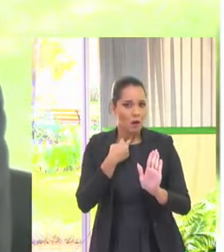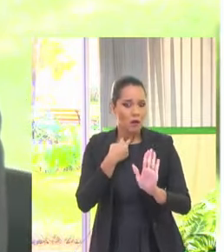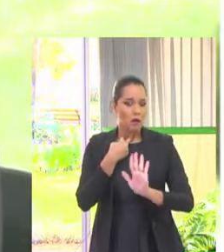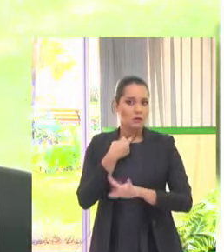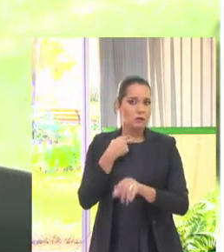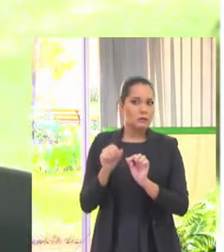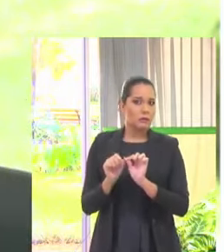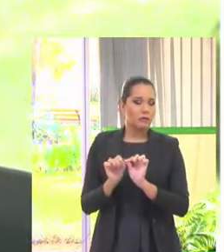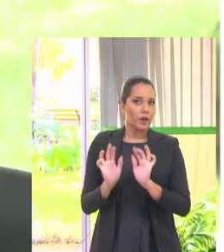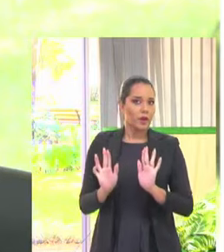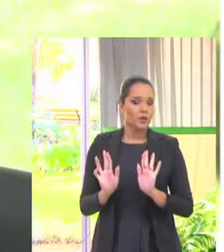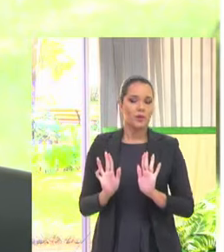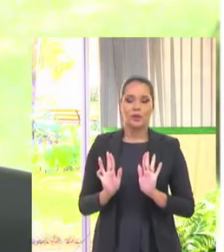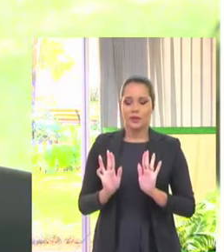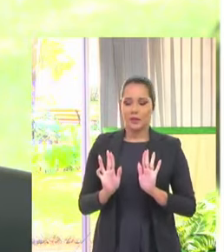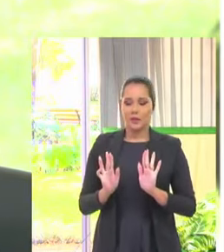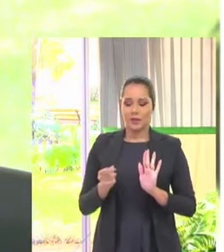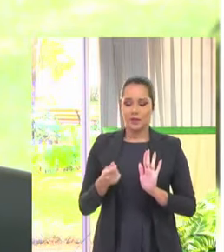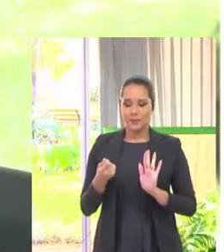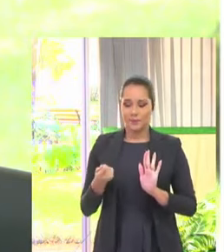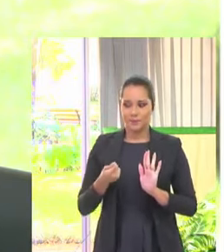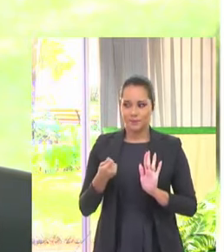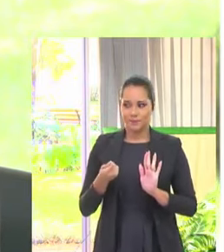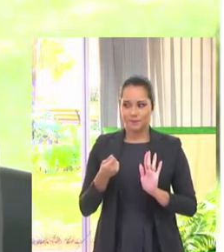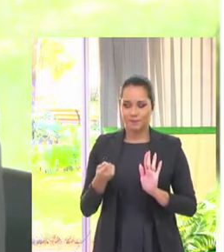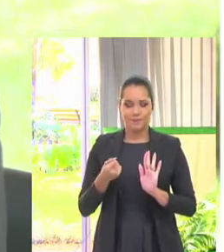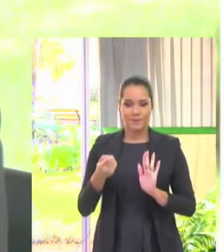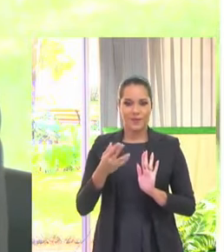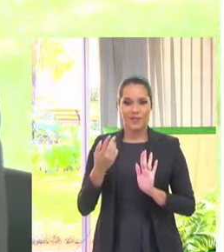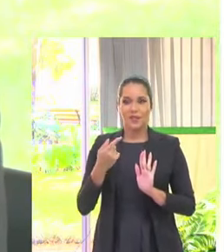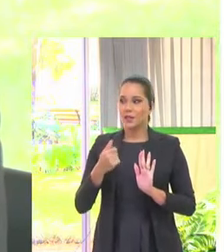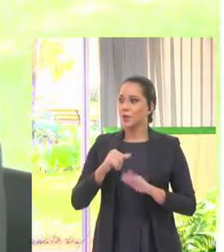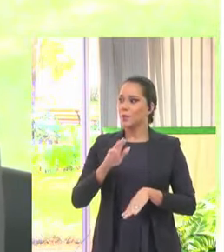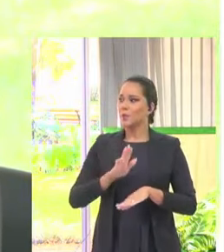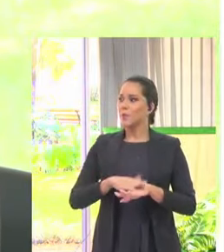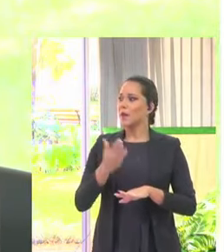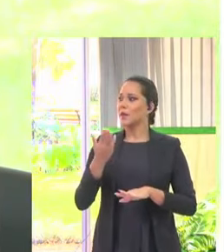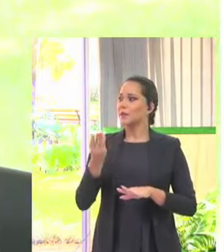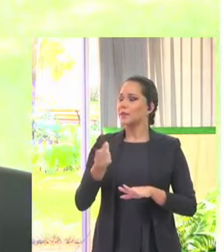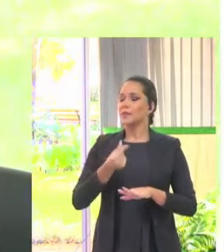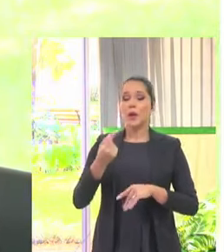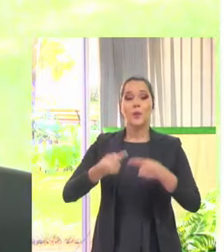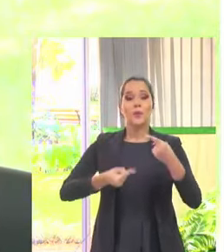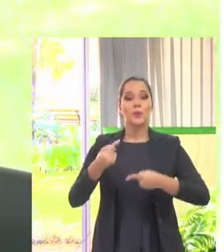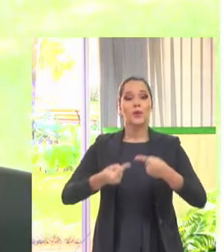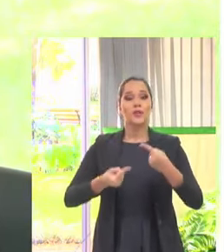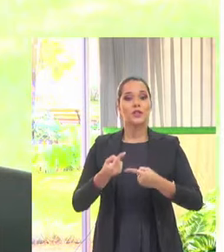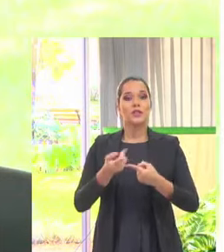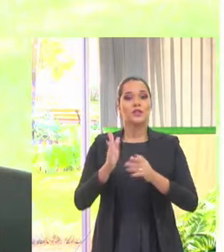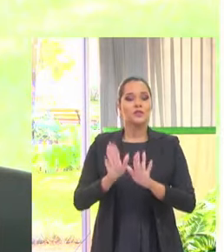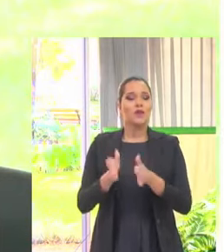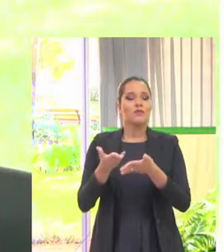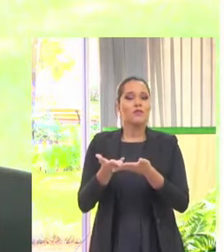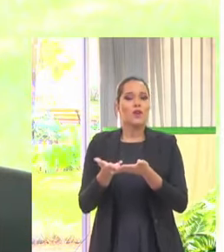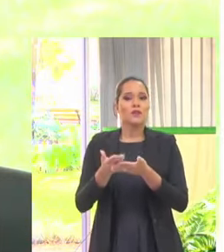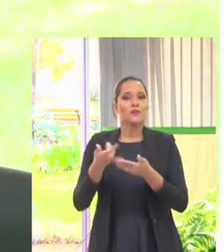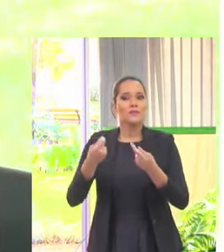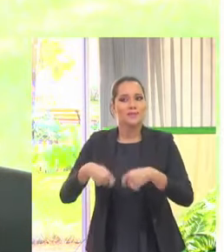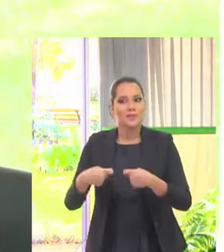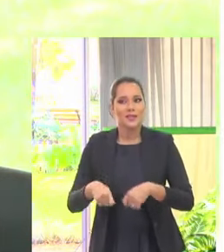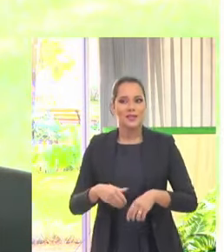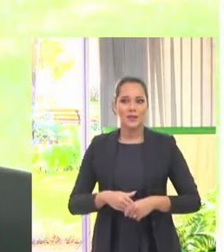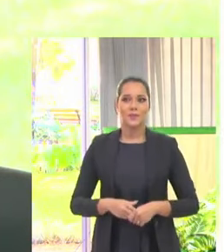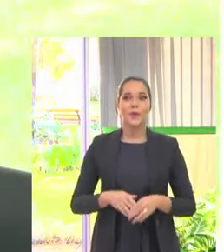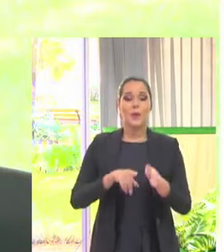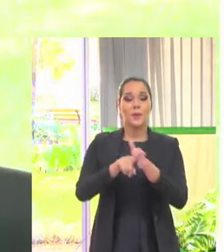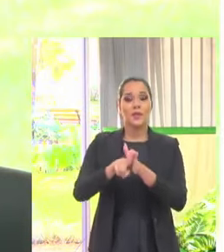policy interventions that have proved necessary. A third effort is investments in R&D, in research and development.